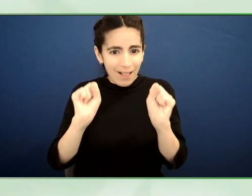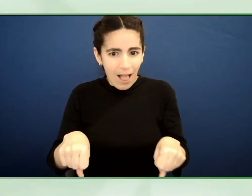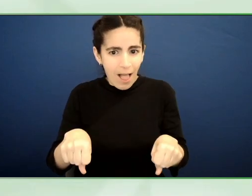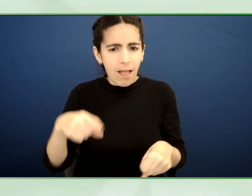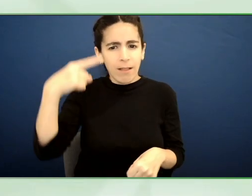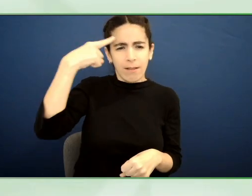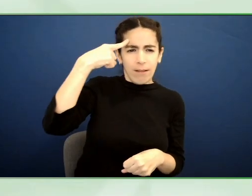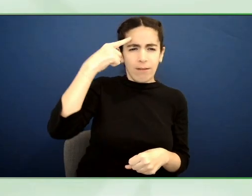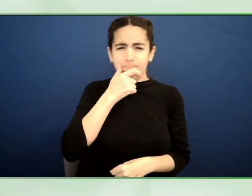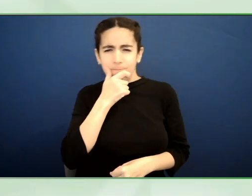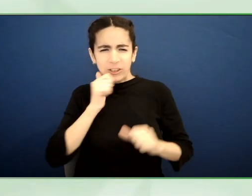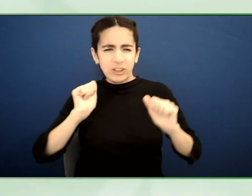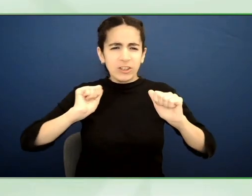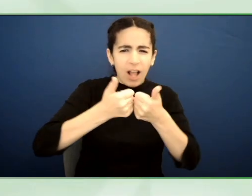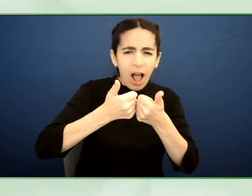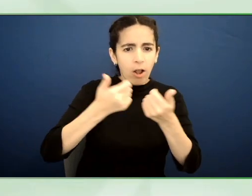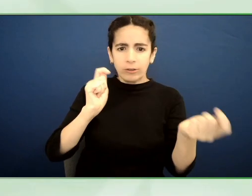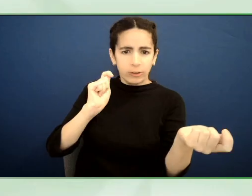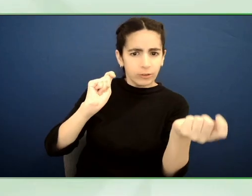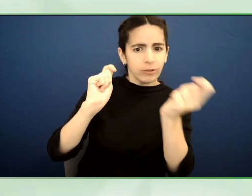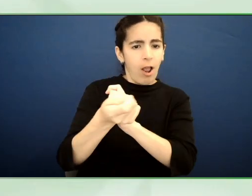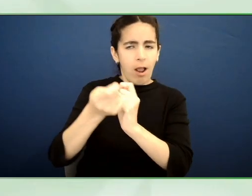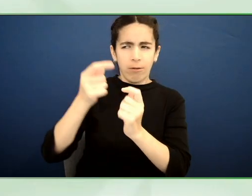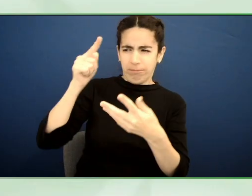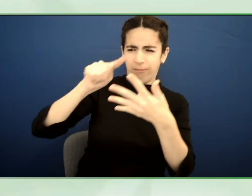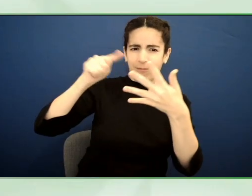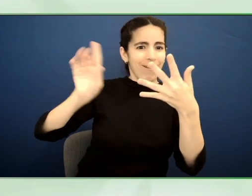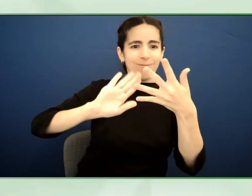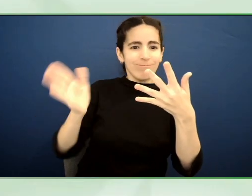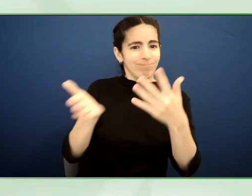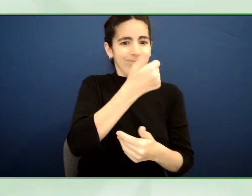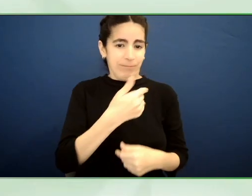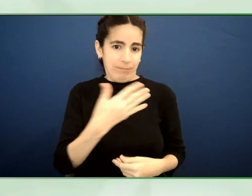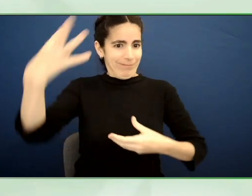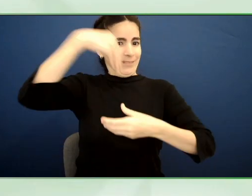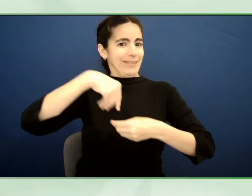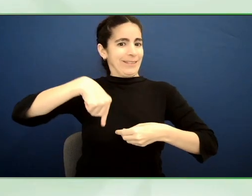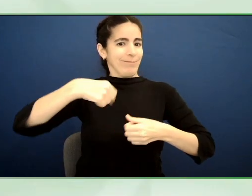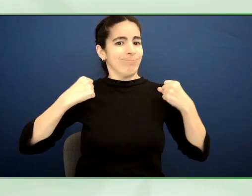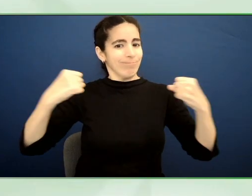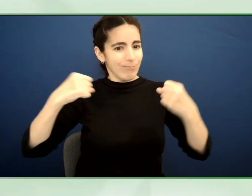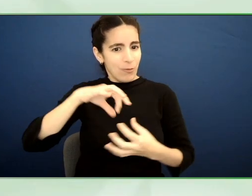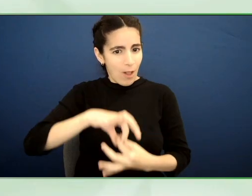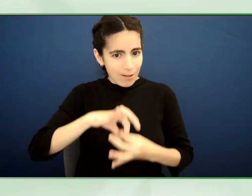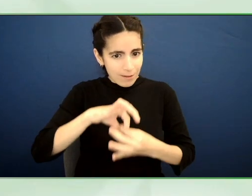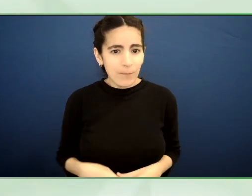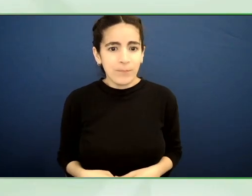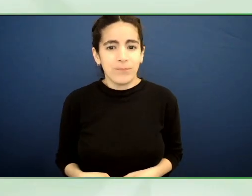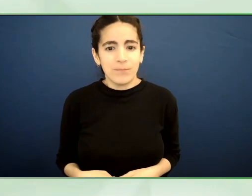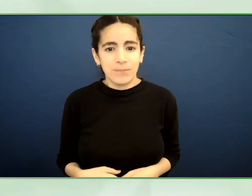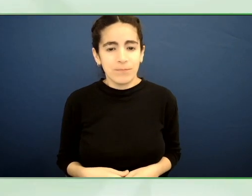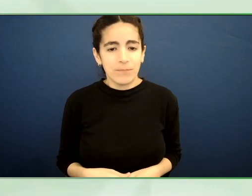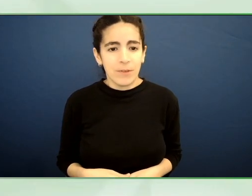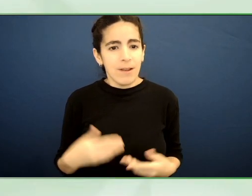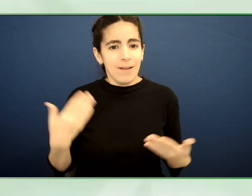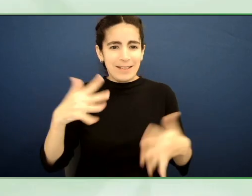industry. And when I think about 5 years down the road, when there are 1 million instructors with